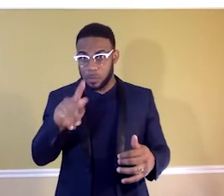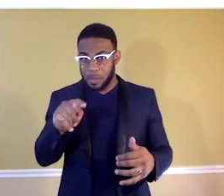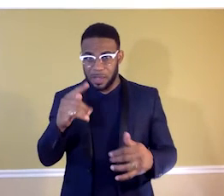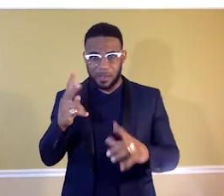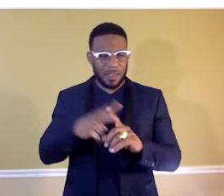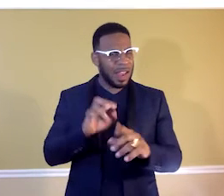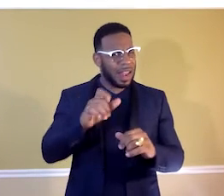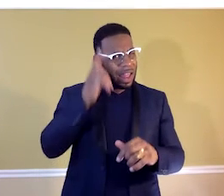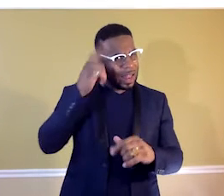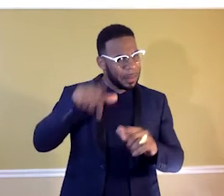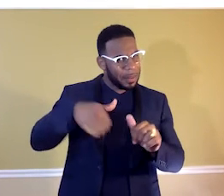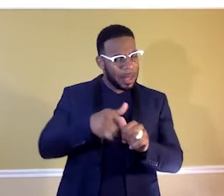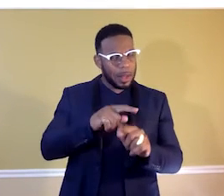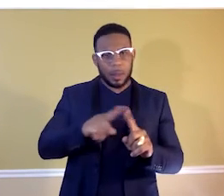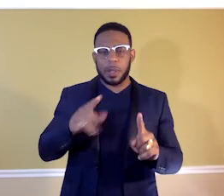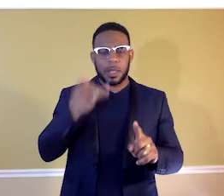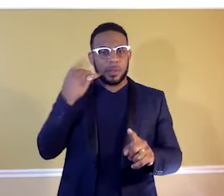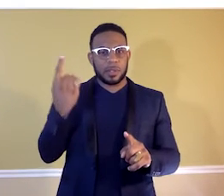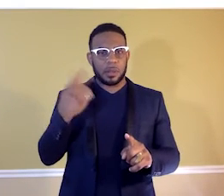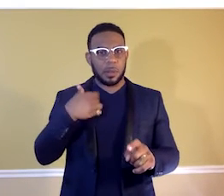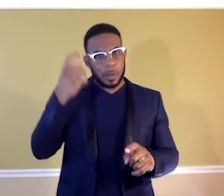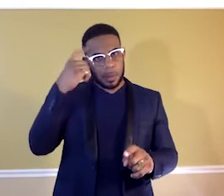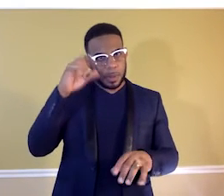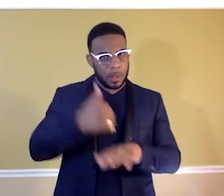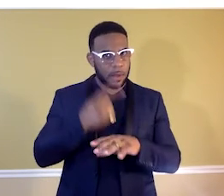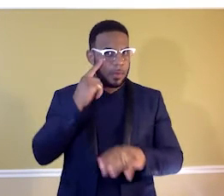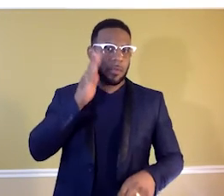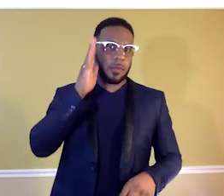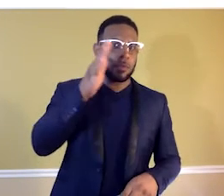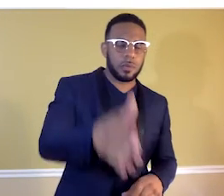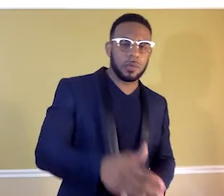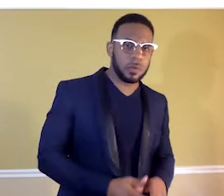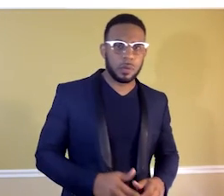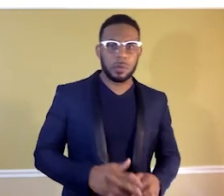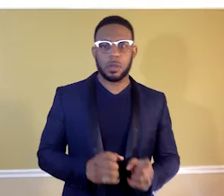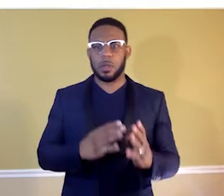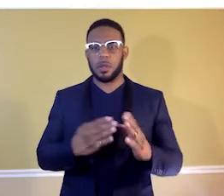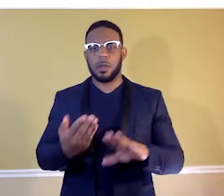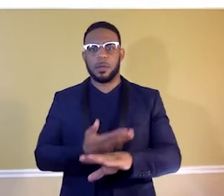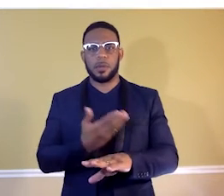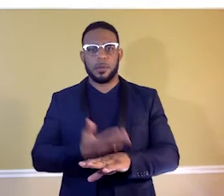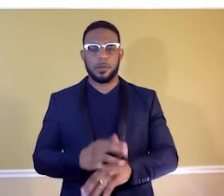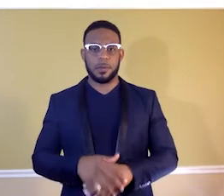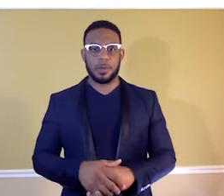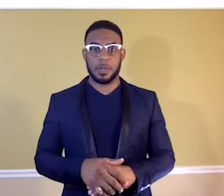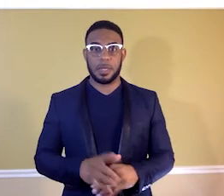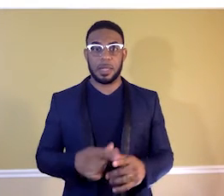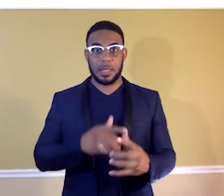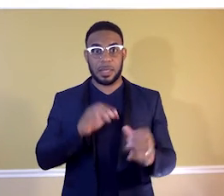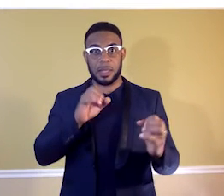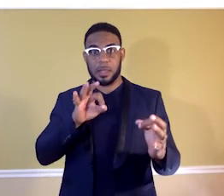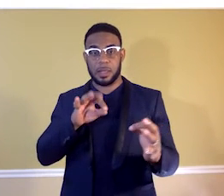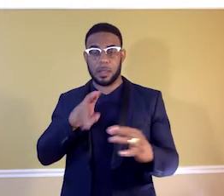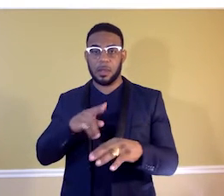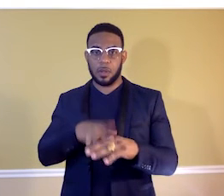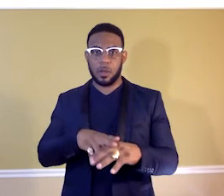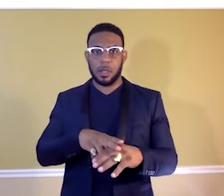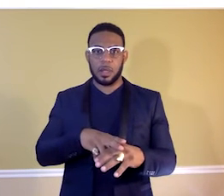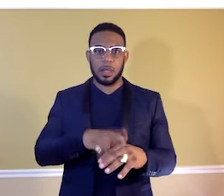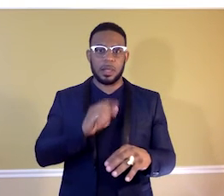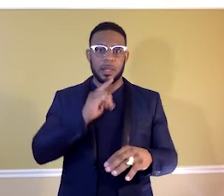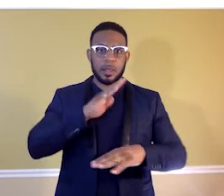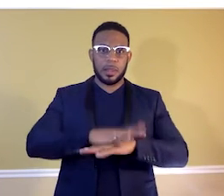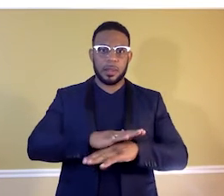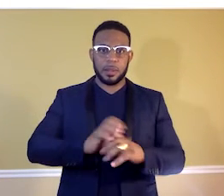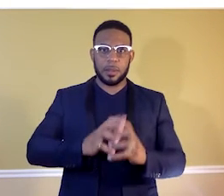logic behind that, but it's something on my mind for future upgrades. And then influencers. Like I said, this is a